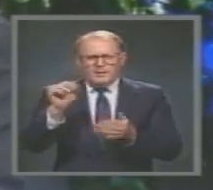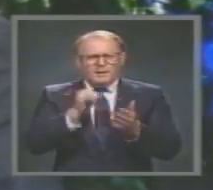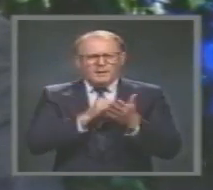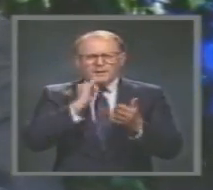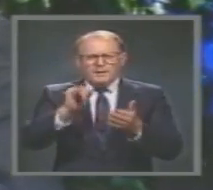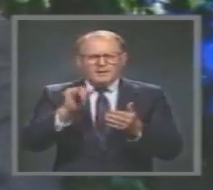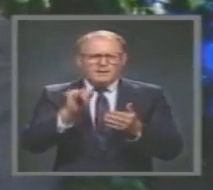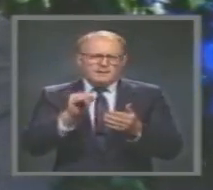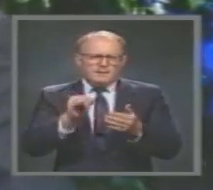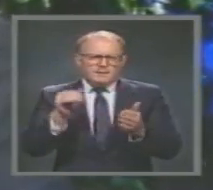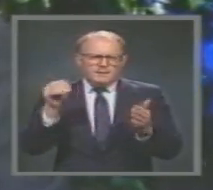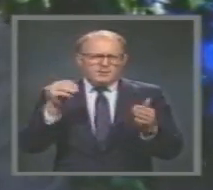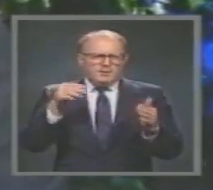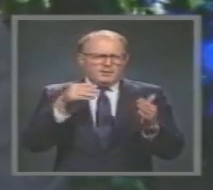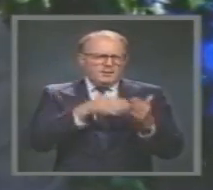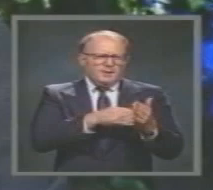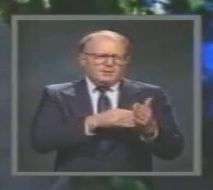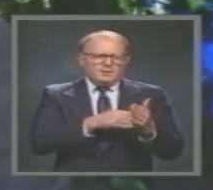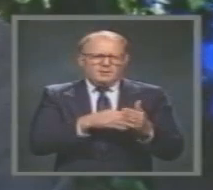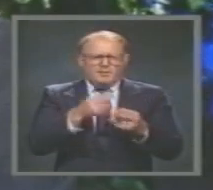innocent, helpless baby.